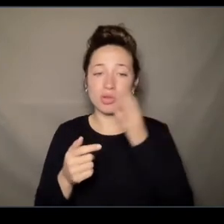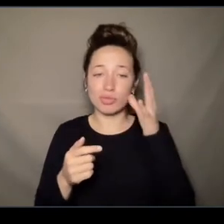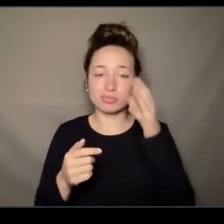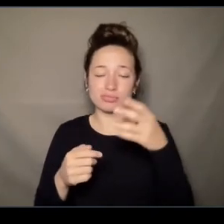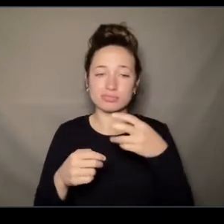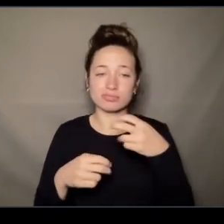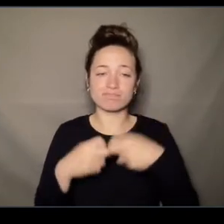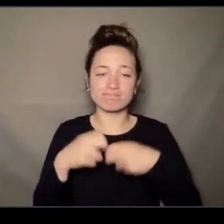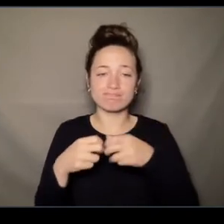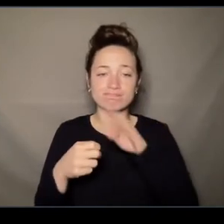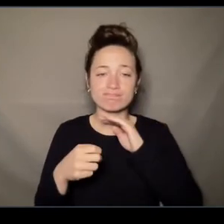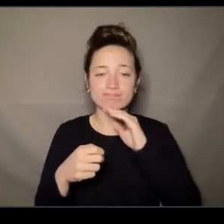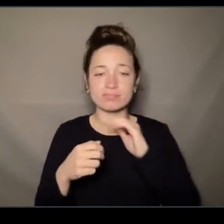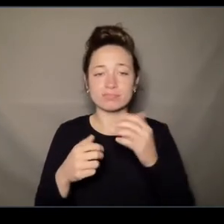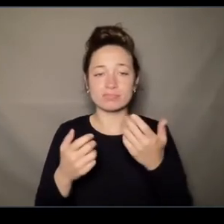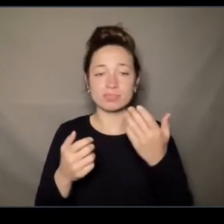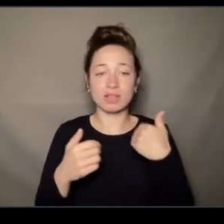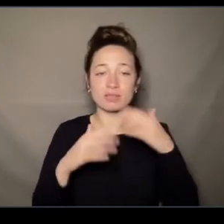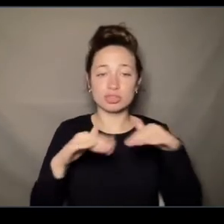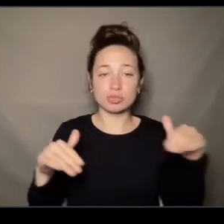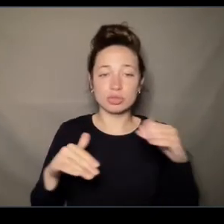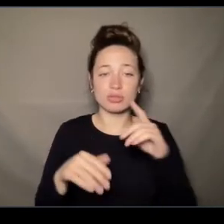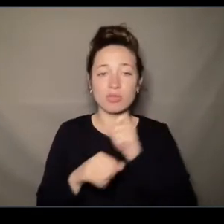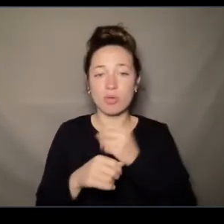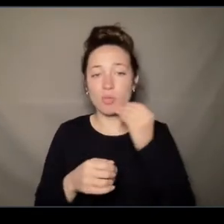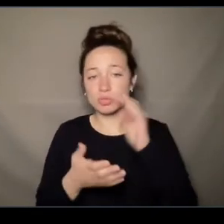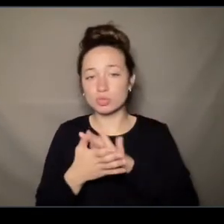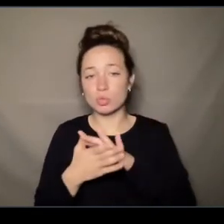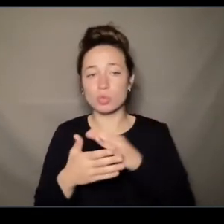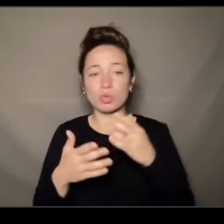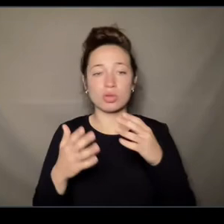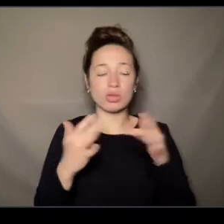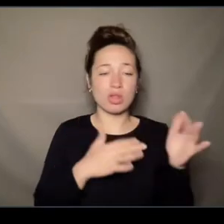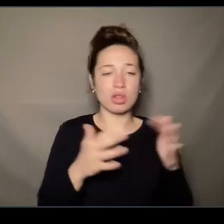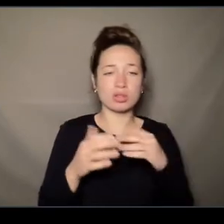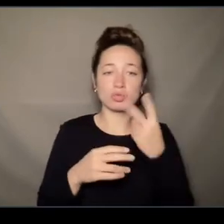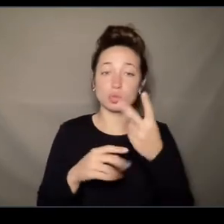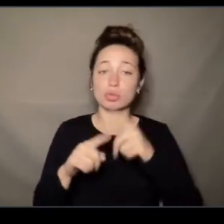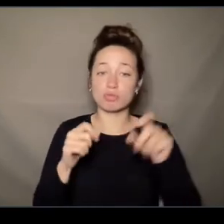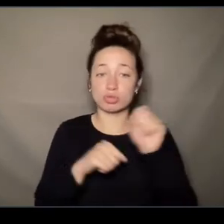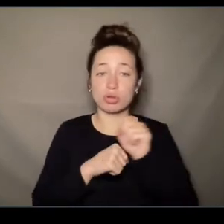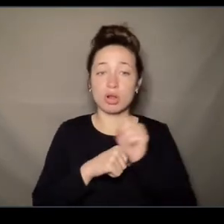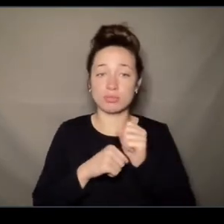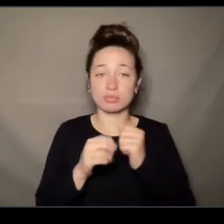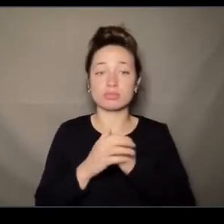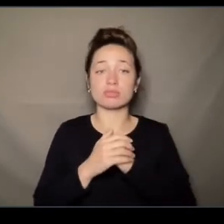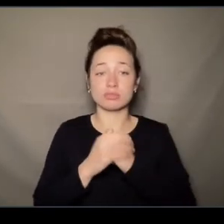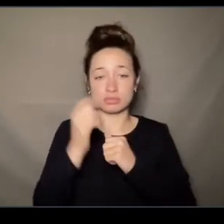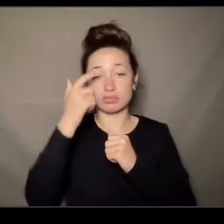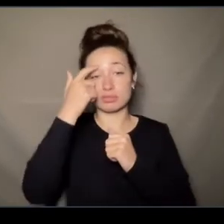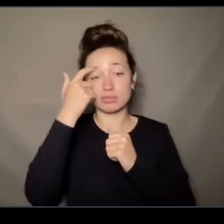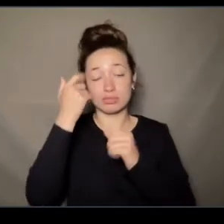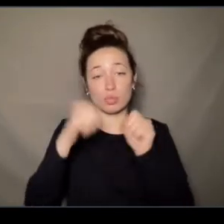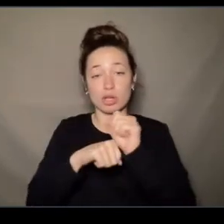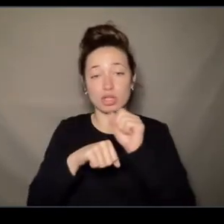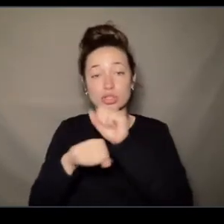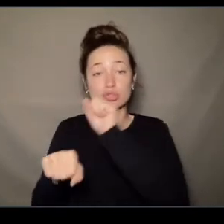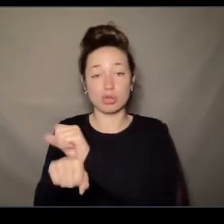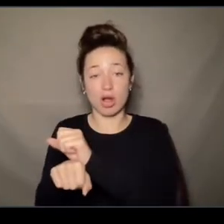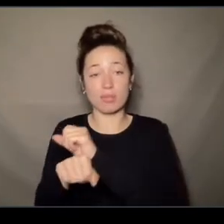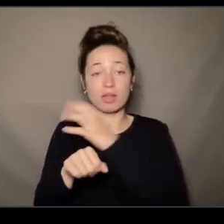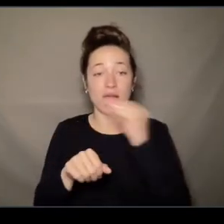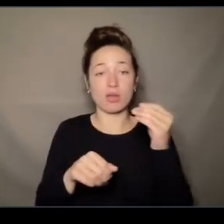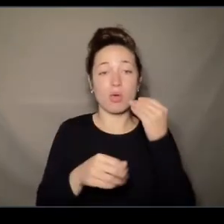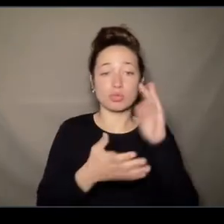with, they're trying to work from home. They have children that are homeschooling. Well, it's two different jobs. Yeah. Working a